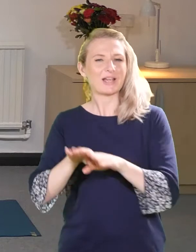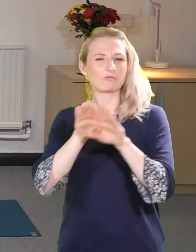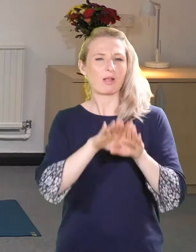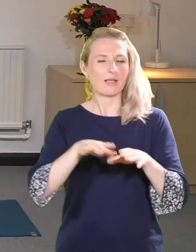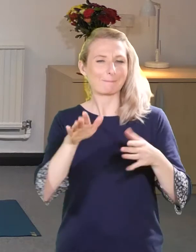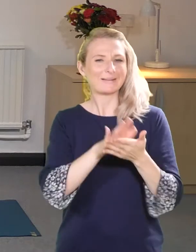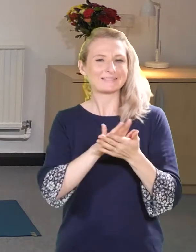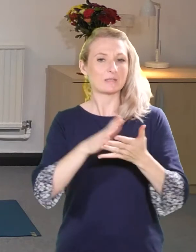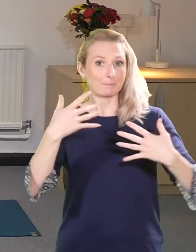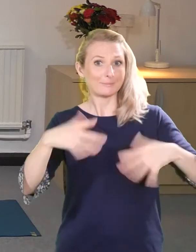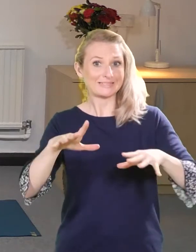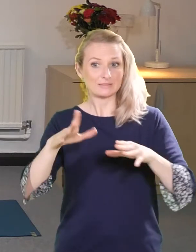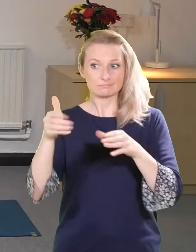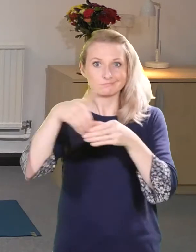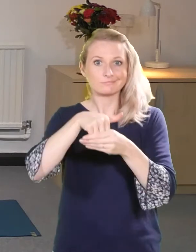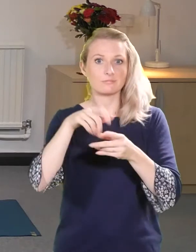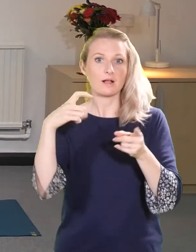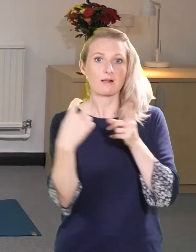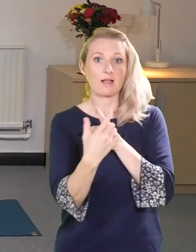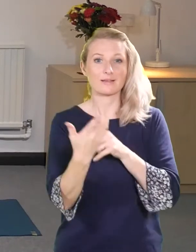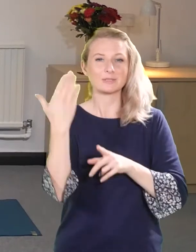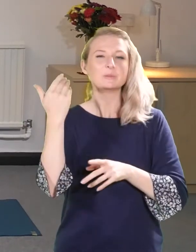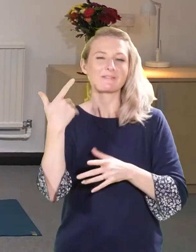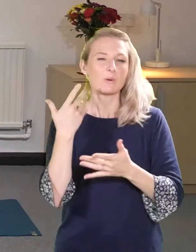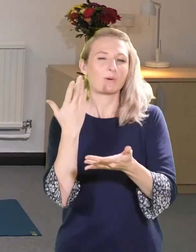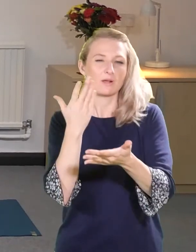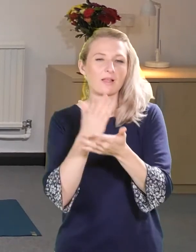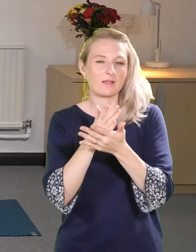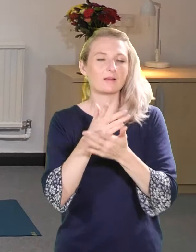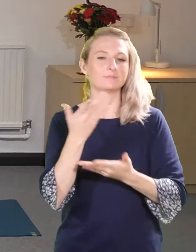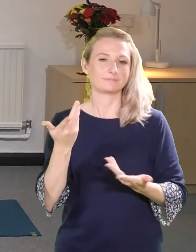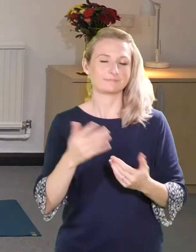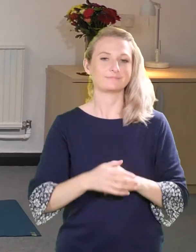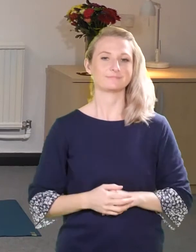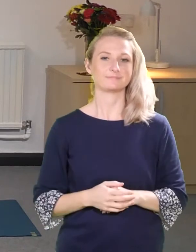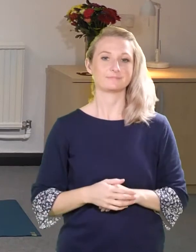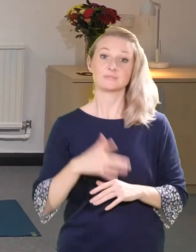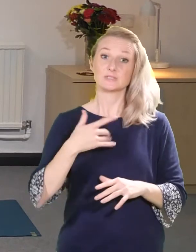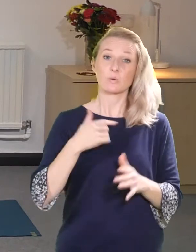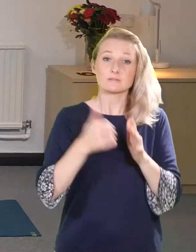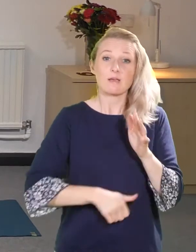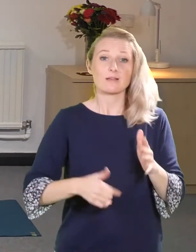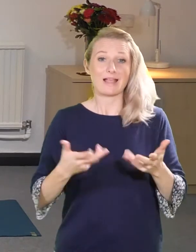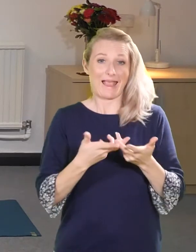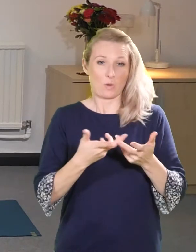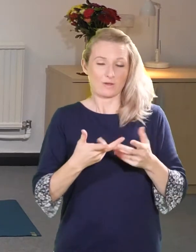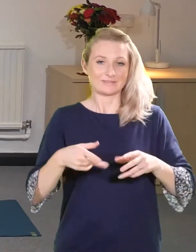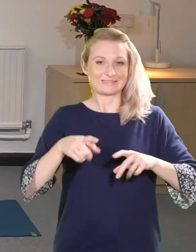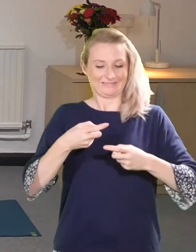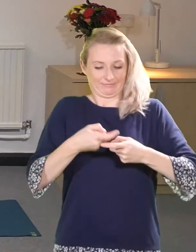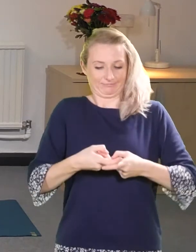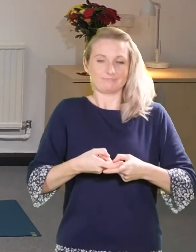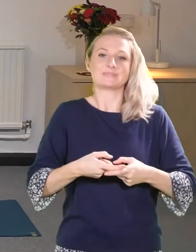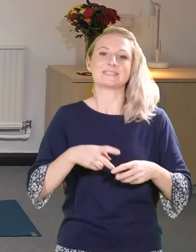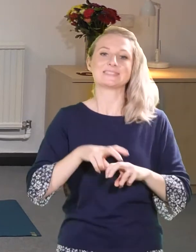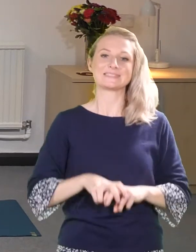of experience of yoga. So we're going to begin by sitting down on the floor. So if you want to come to a comfortable cross-legged